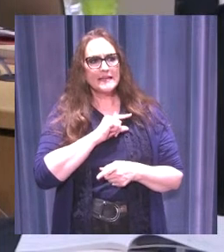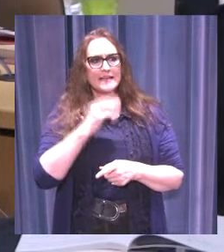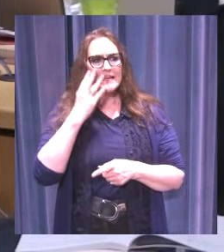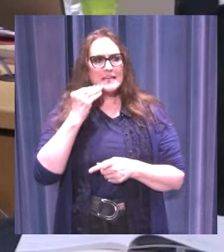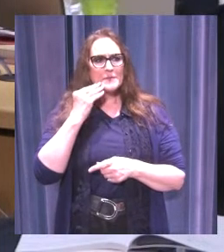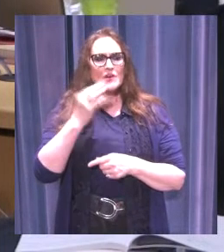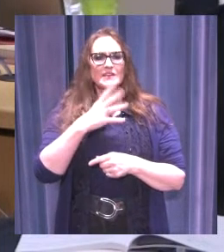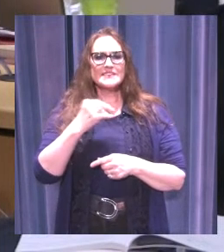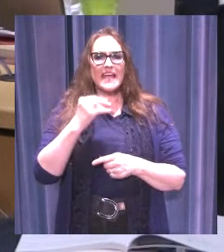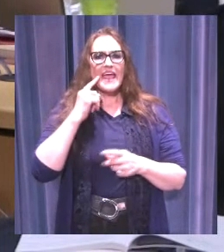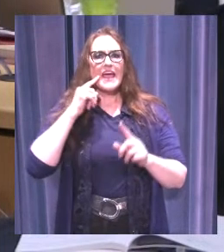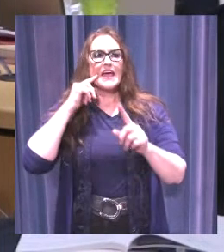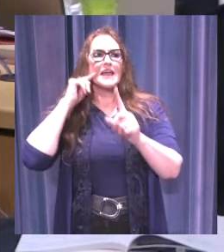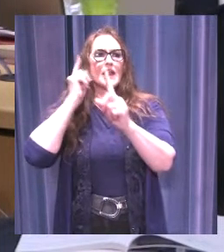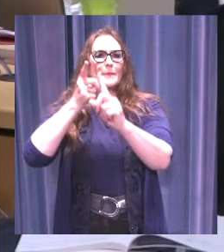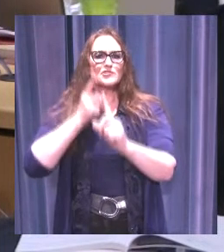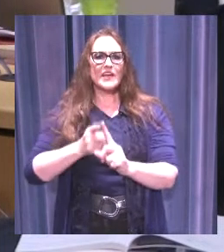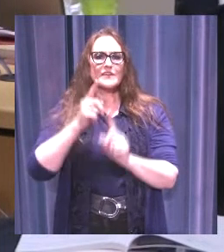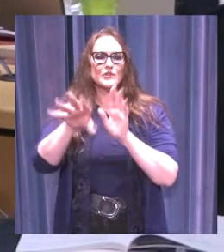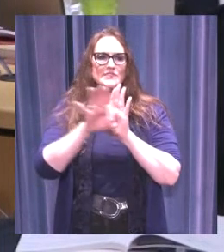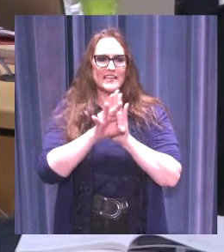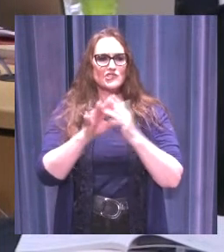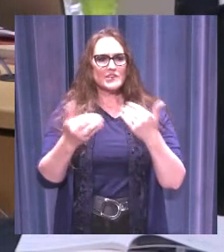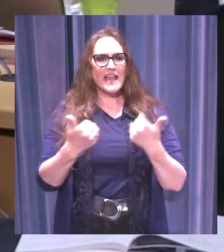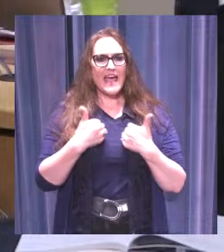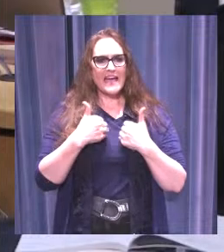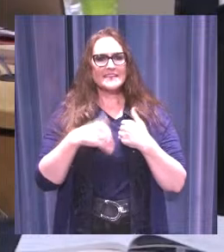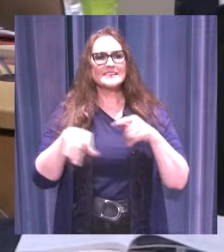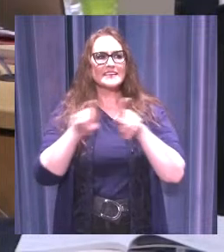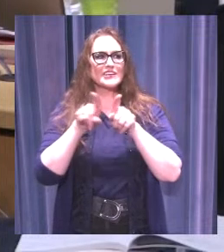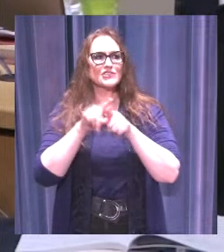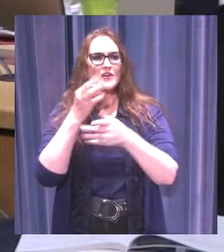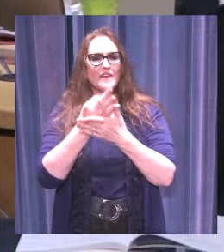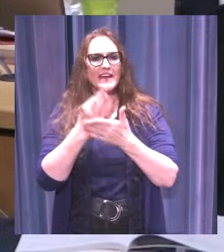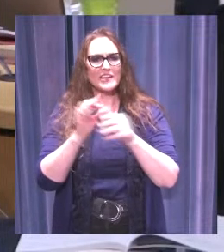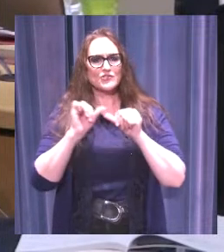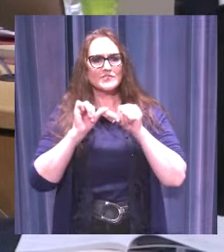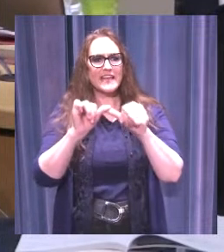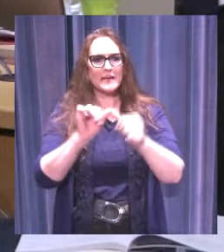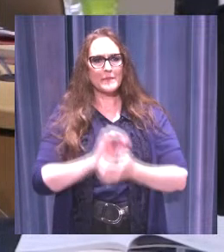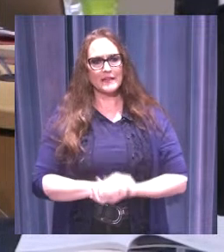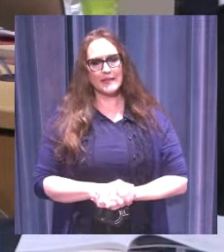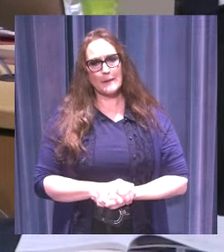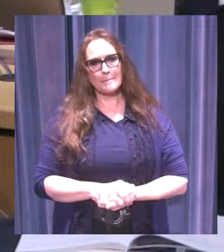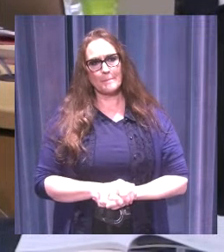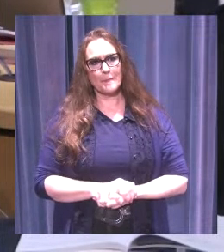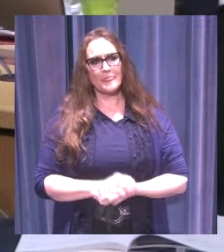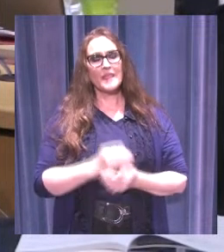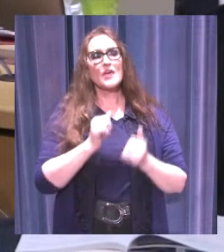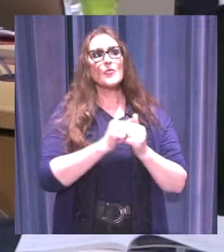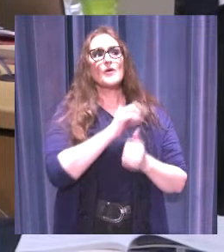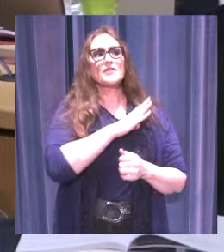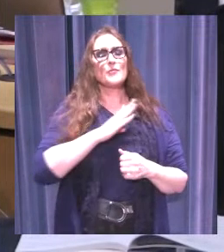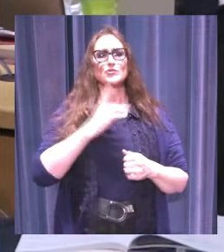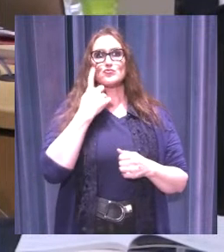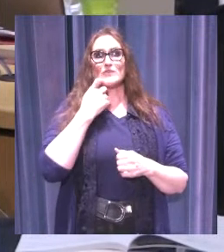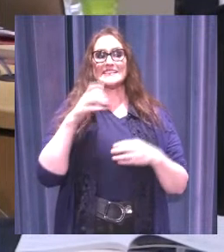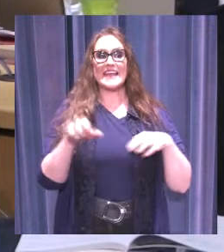experiences, and objectives your selection has in addition to financial sustainability. Given the board's recent